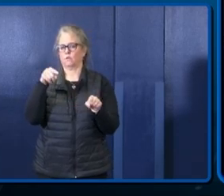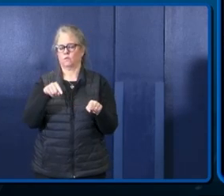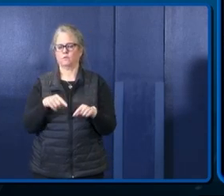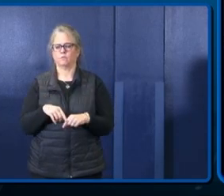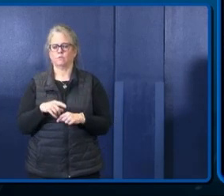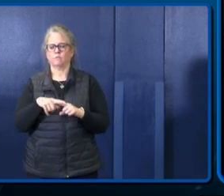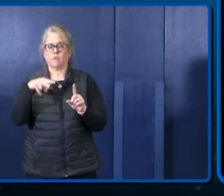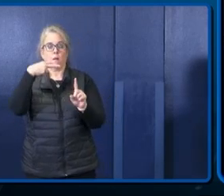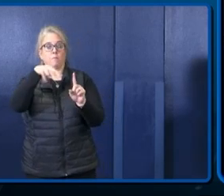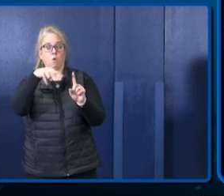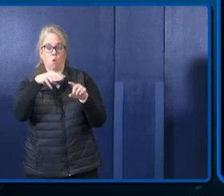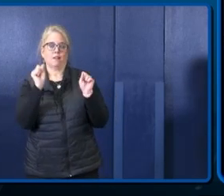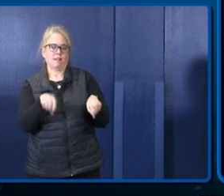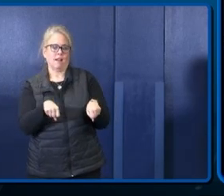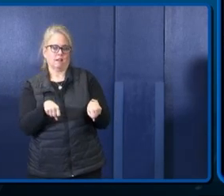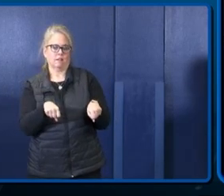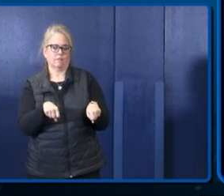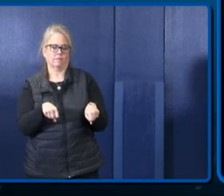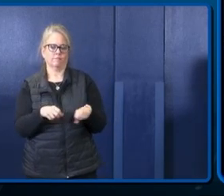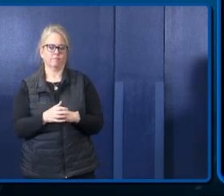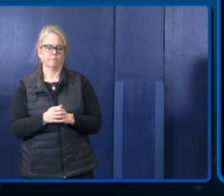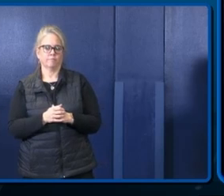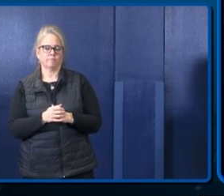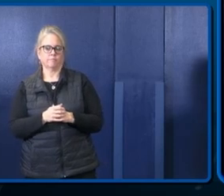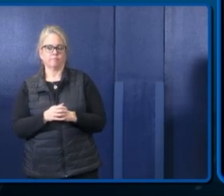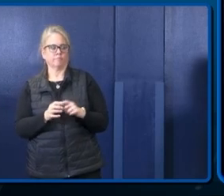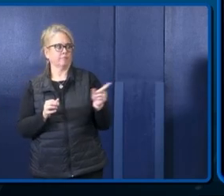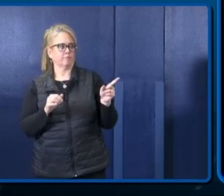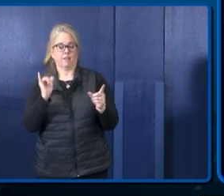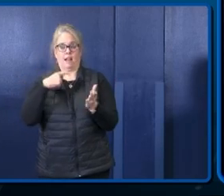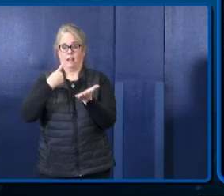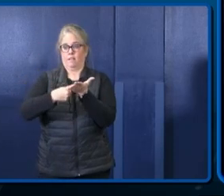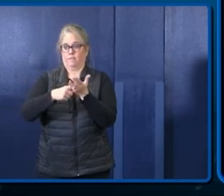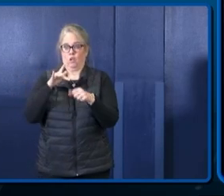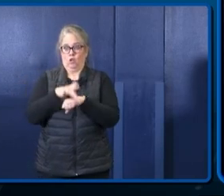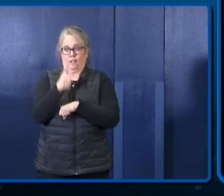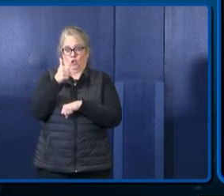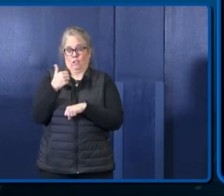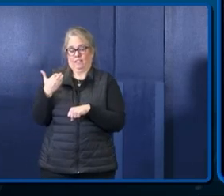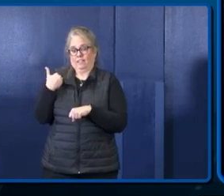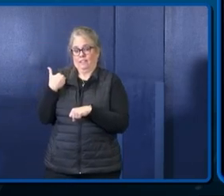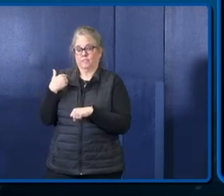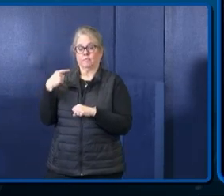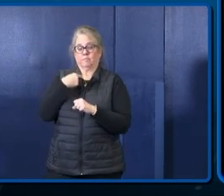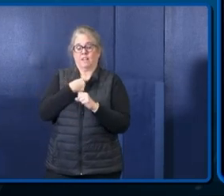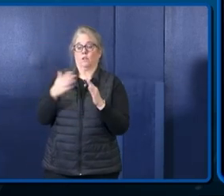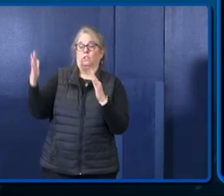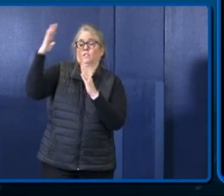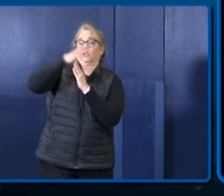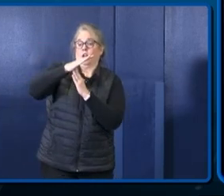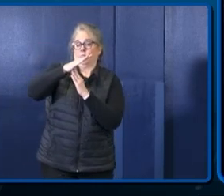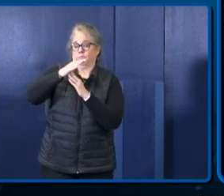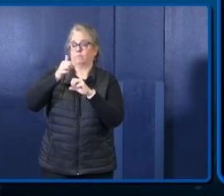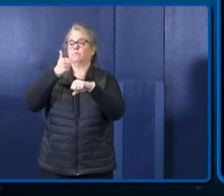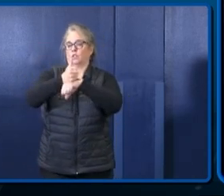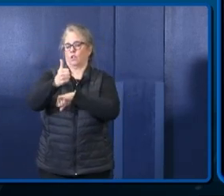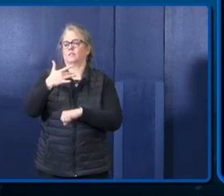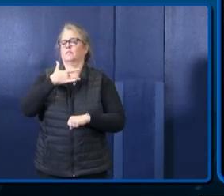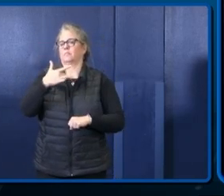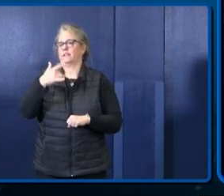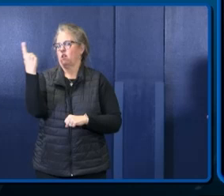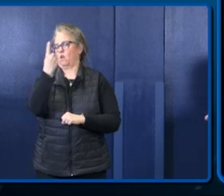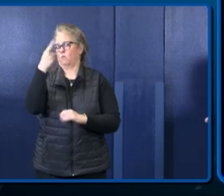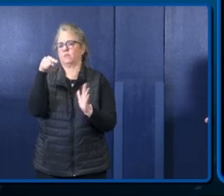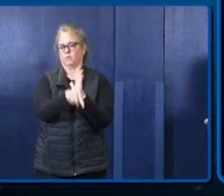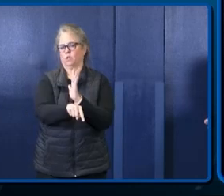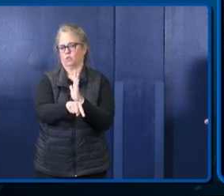I mentioned early on at a very early press conference that our top end charges are always going to be the murder charges. Those bias motivated charges do